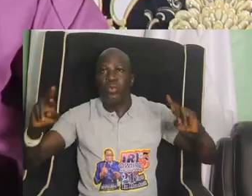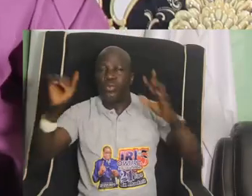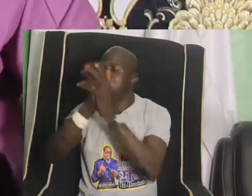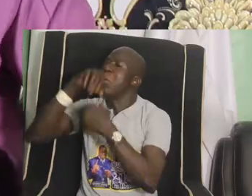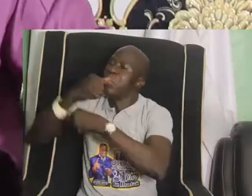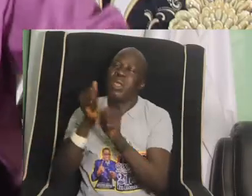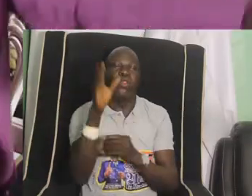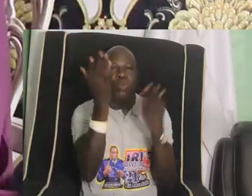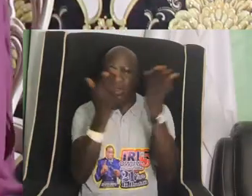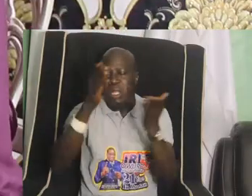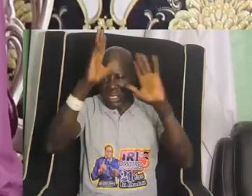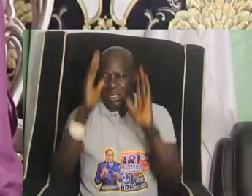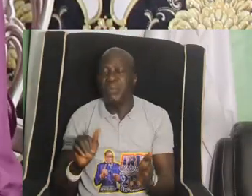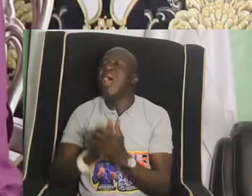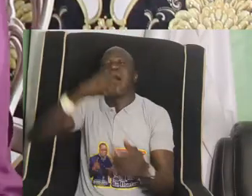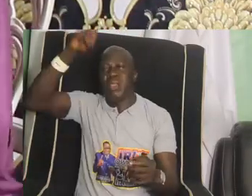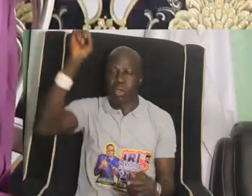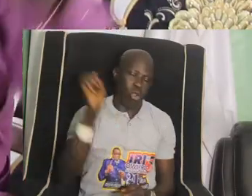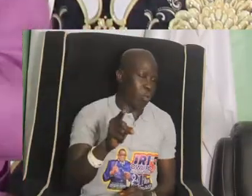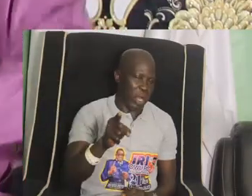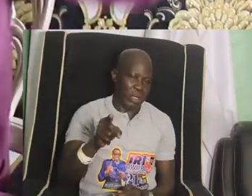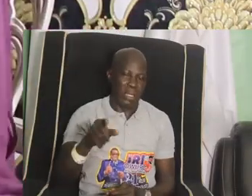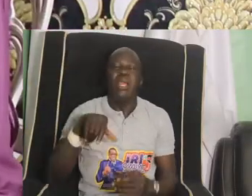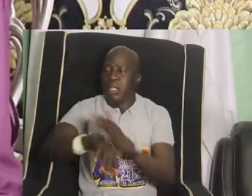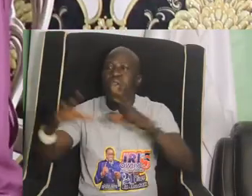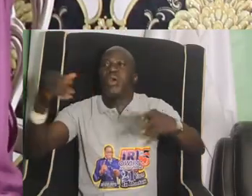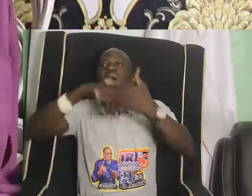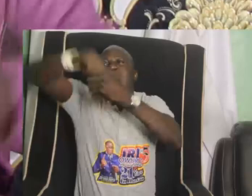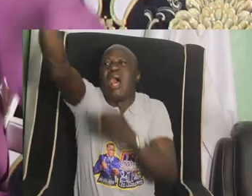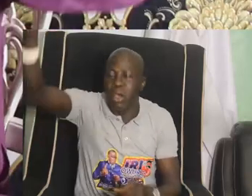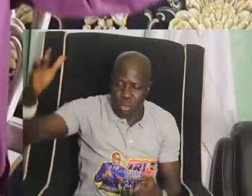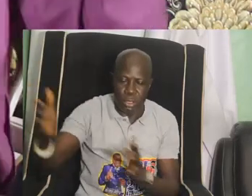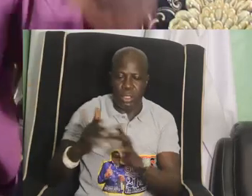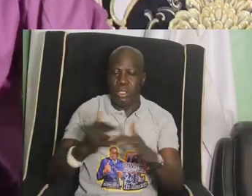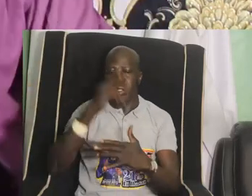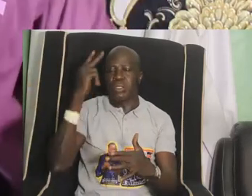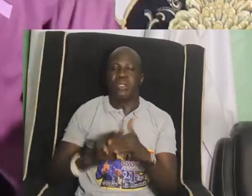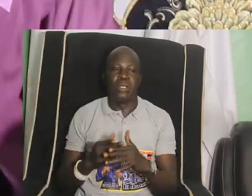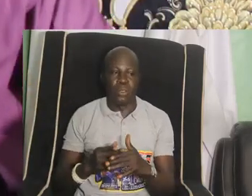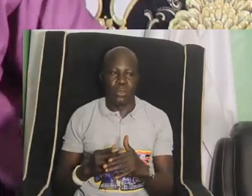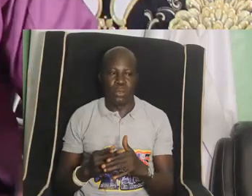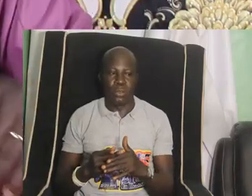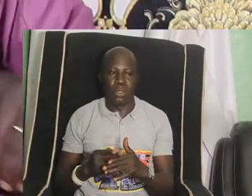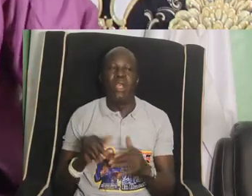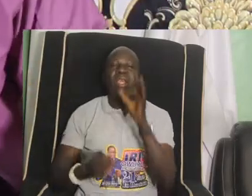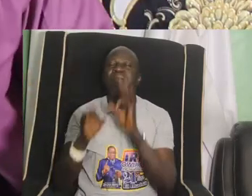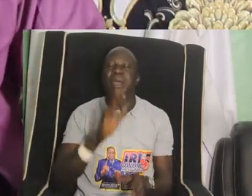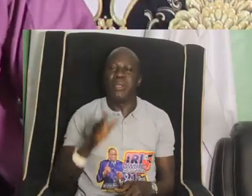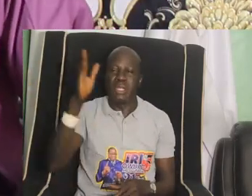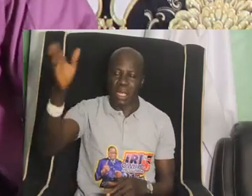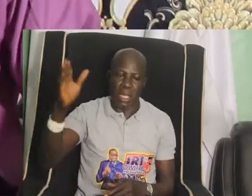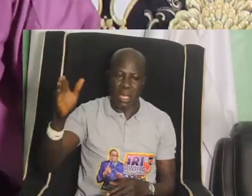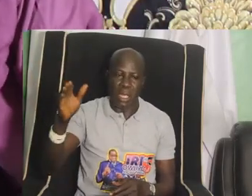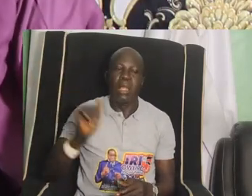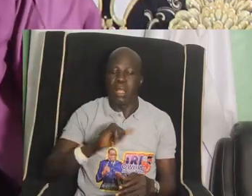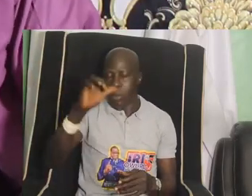eru. The pastor of the roof that needs to ask as a maid. Ah, yes. I utter. O ya jade. Wow. To wa be yes. Are you there,